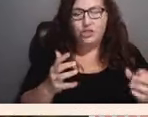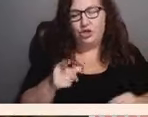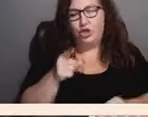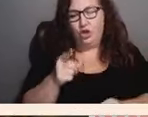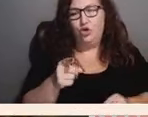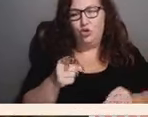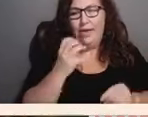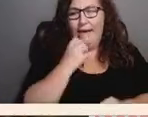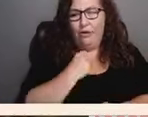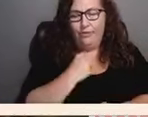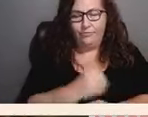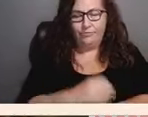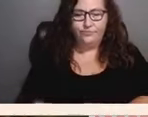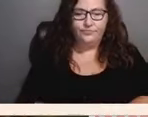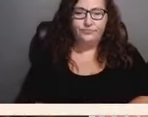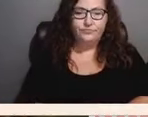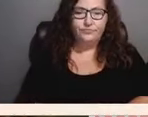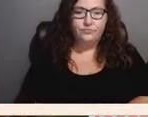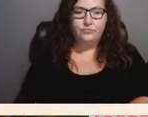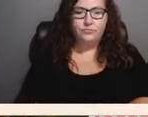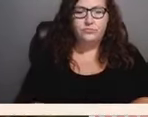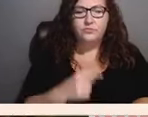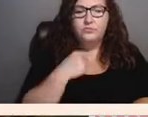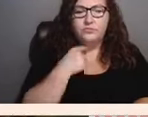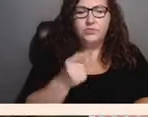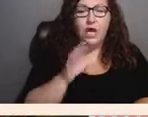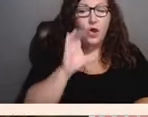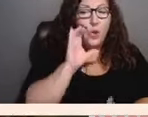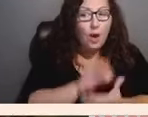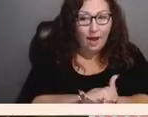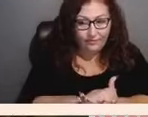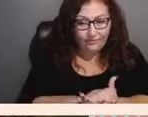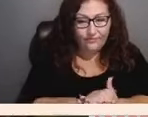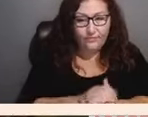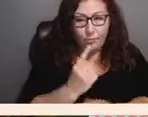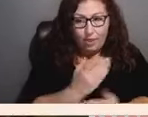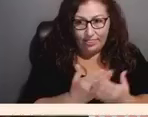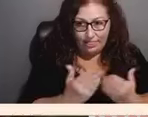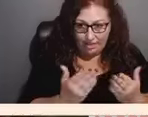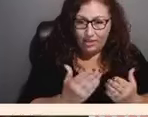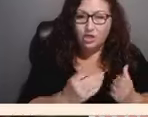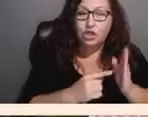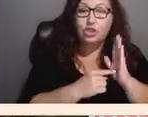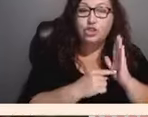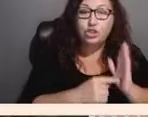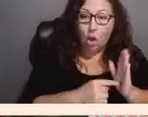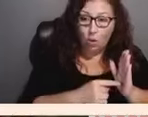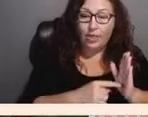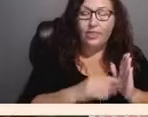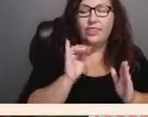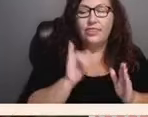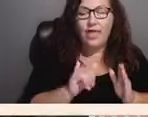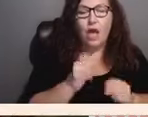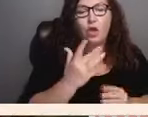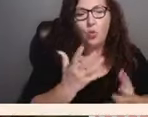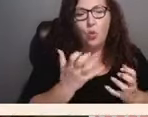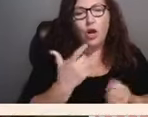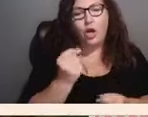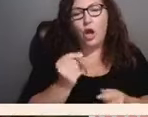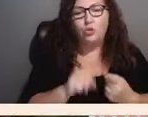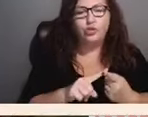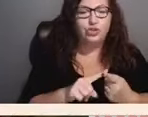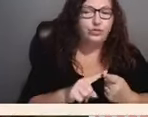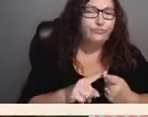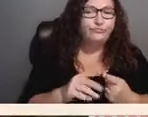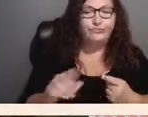care. Tell your wife one thing, showing them that you want to go to